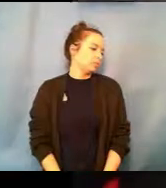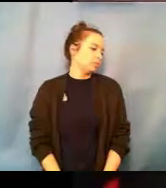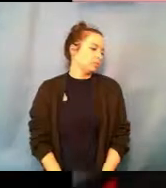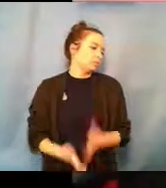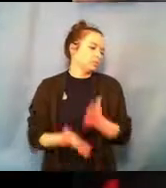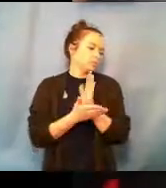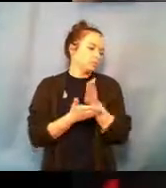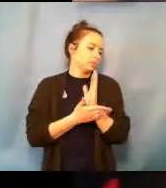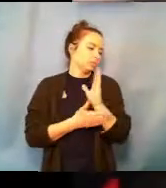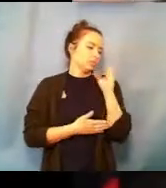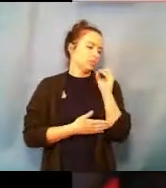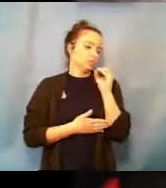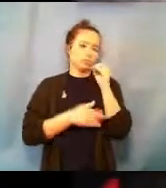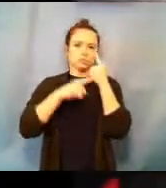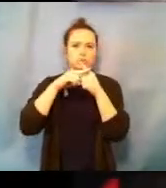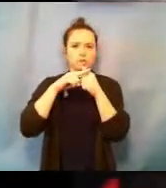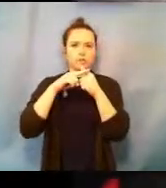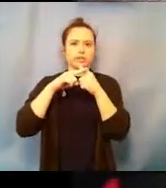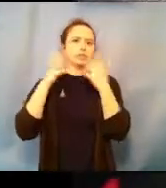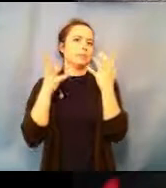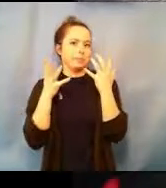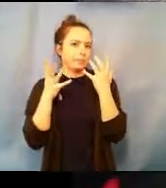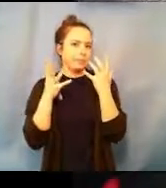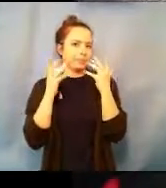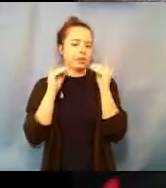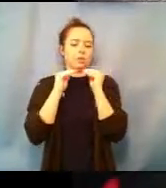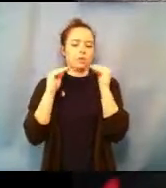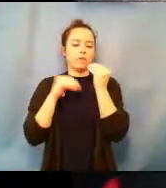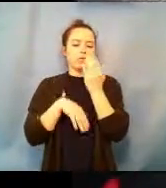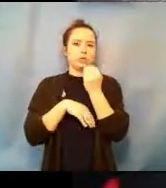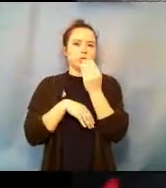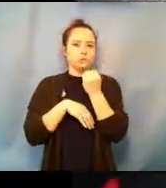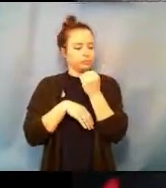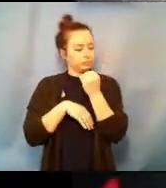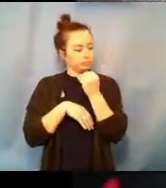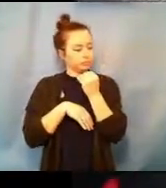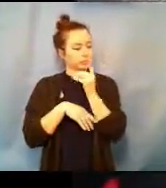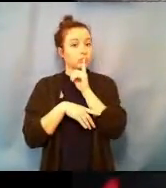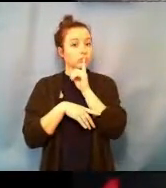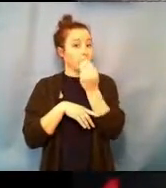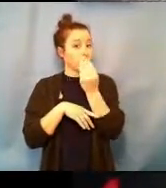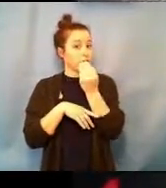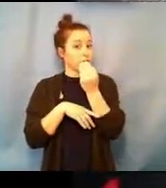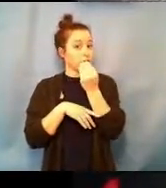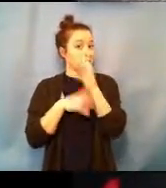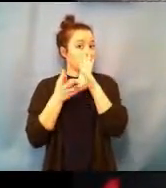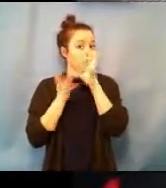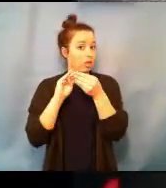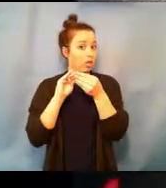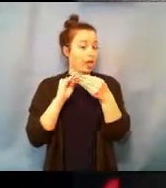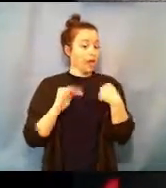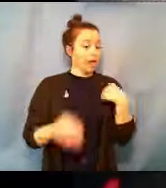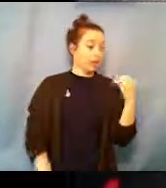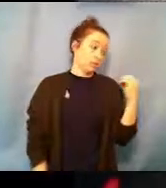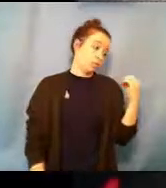All right, 0 plus something equals 14. So 14 is my whole, and I have